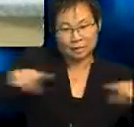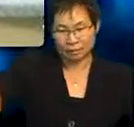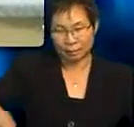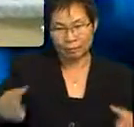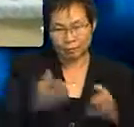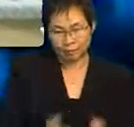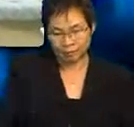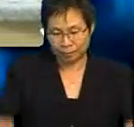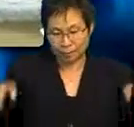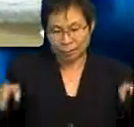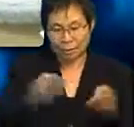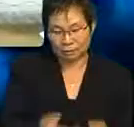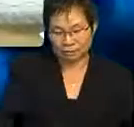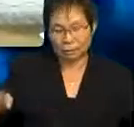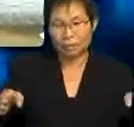containing